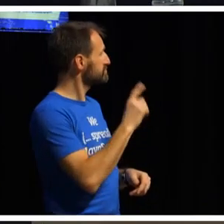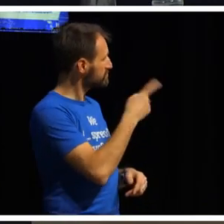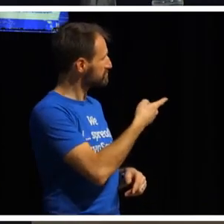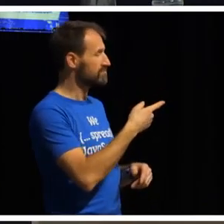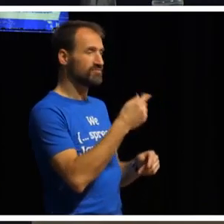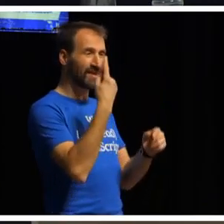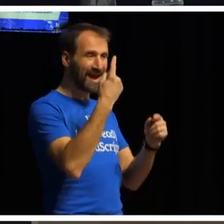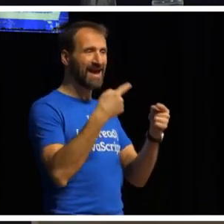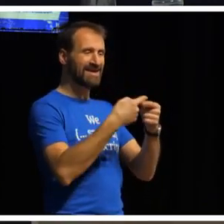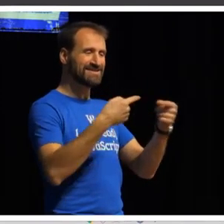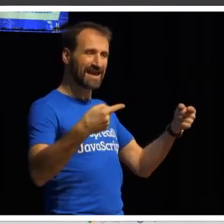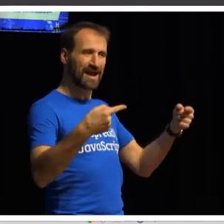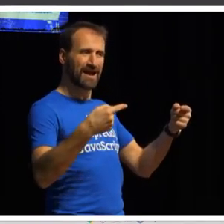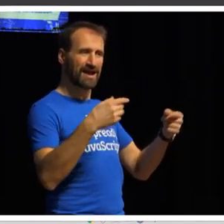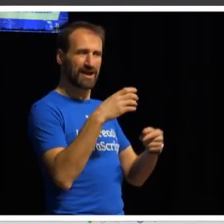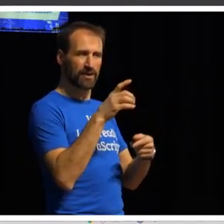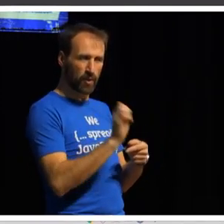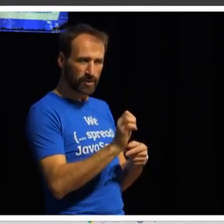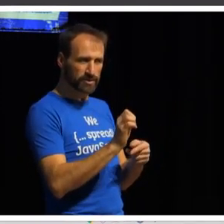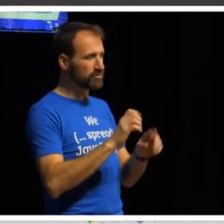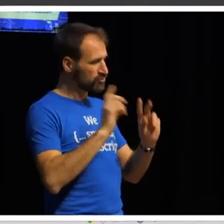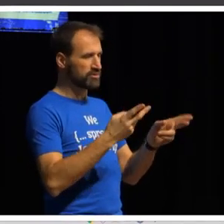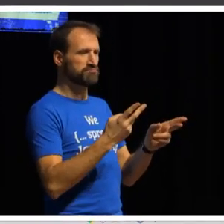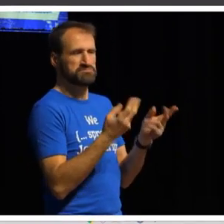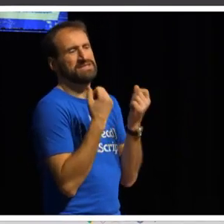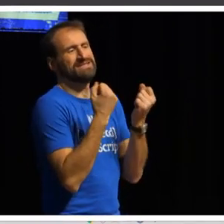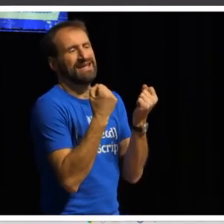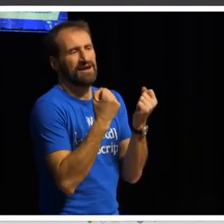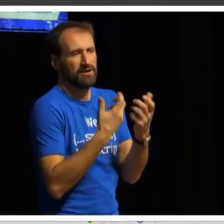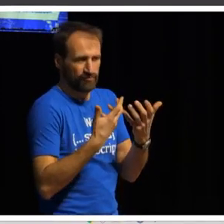code, and you've managed to control something from your PC.